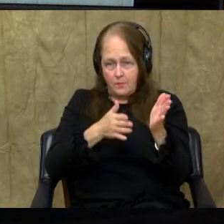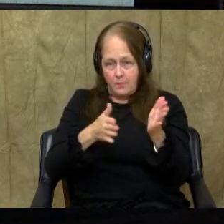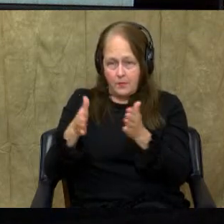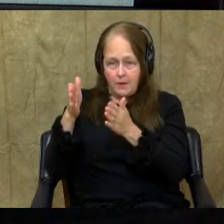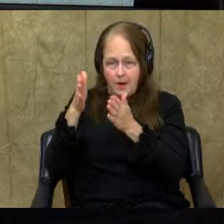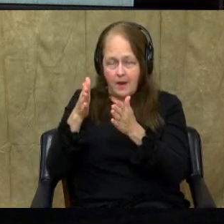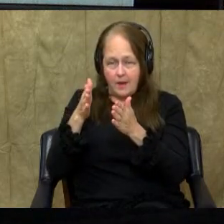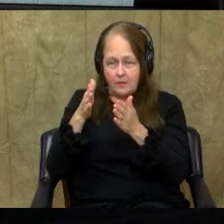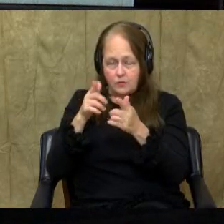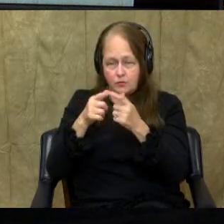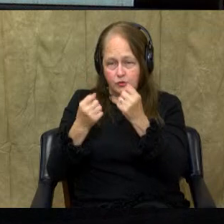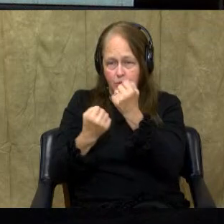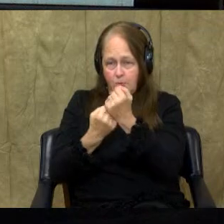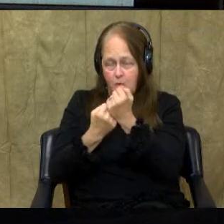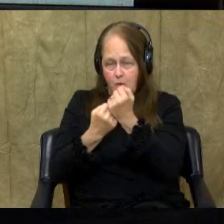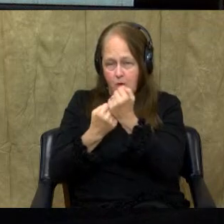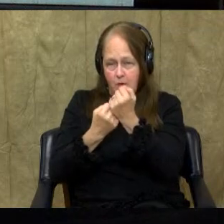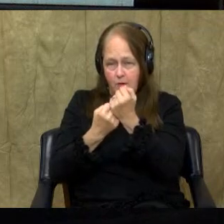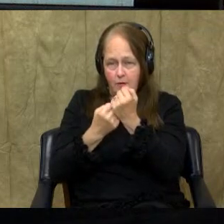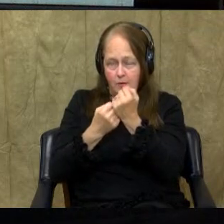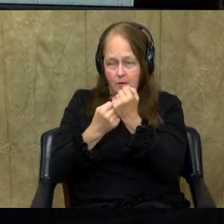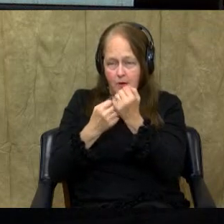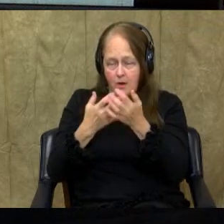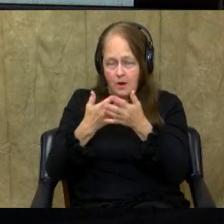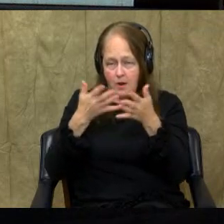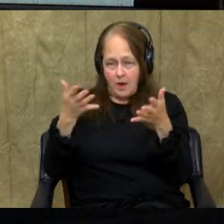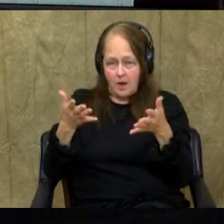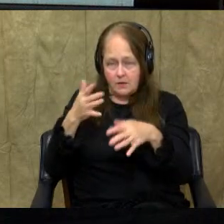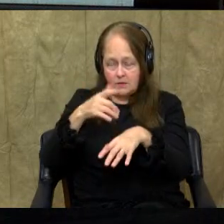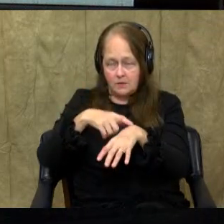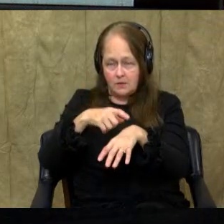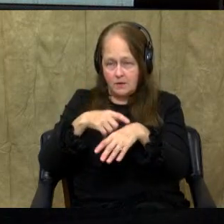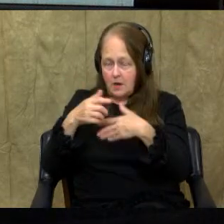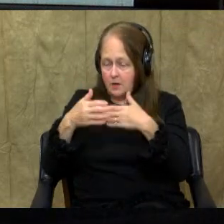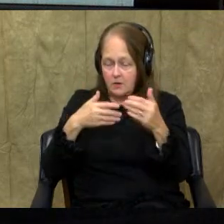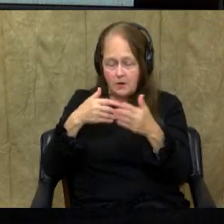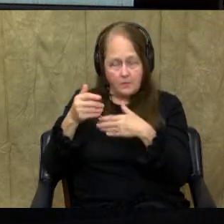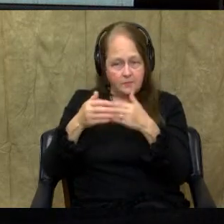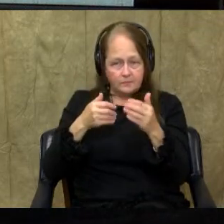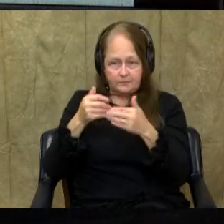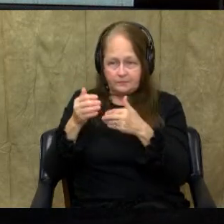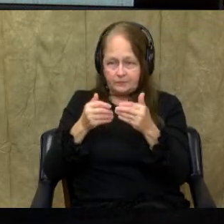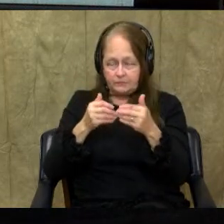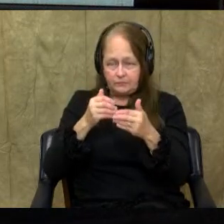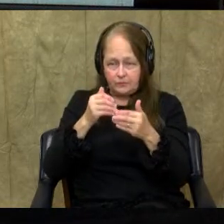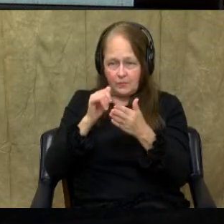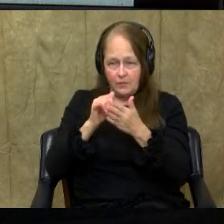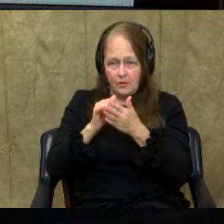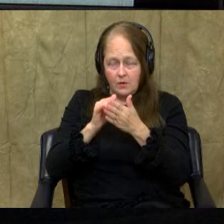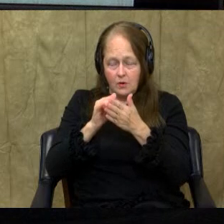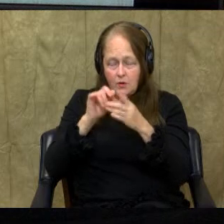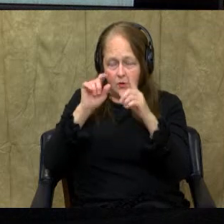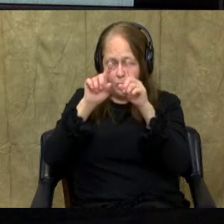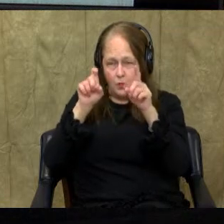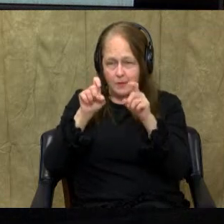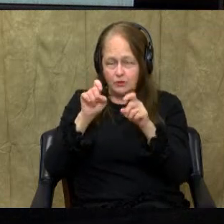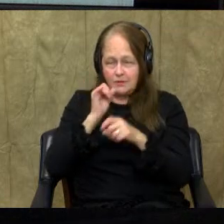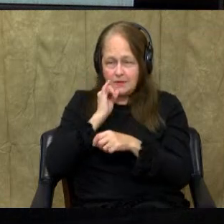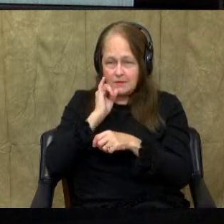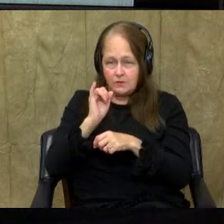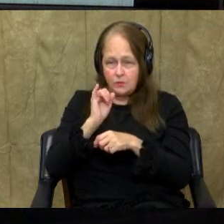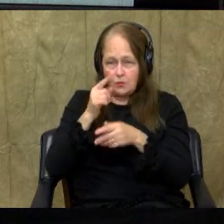word, and it means to evaluate a theory or practice in a detailed and analytical